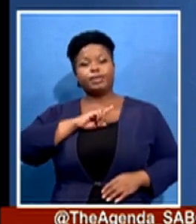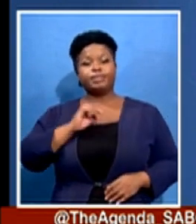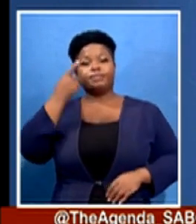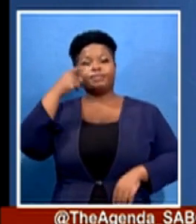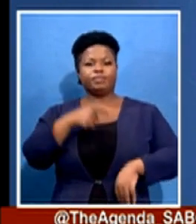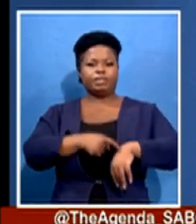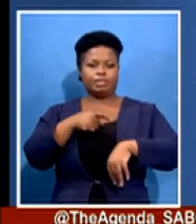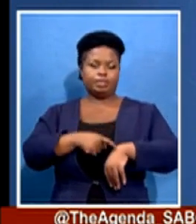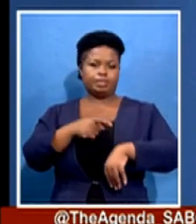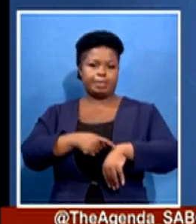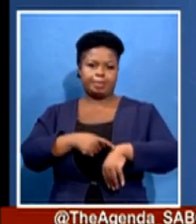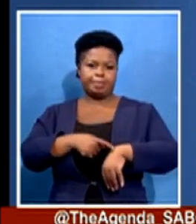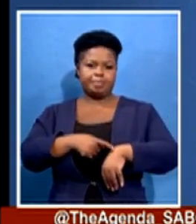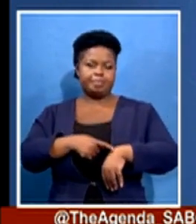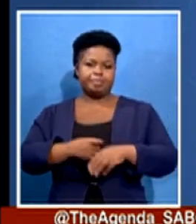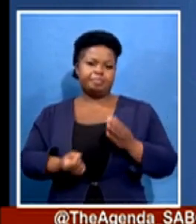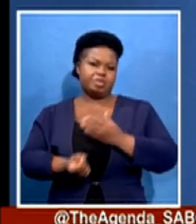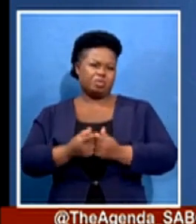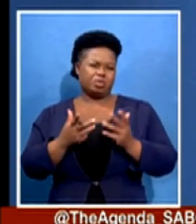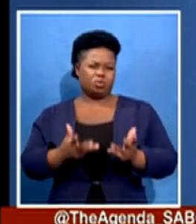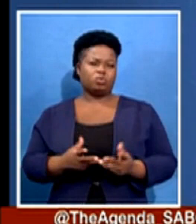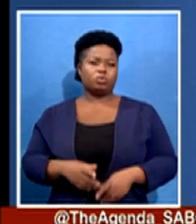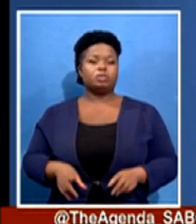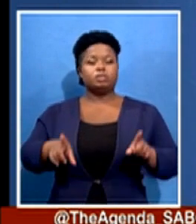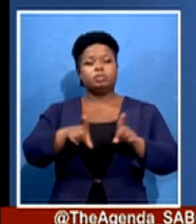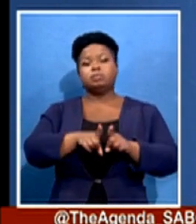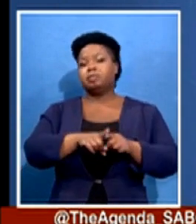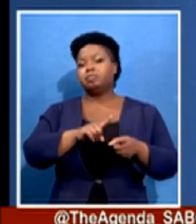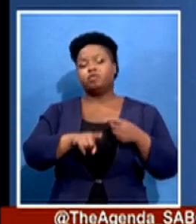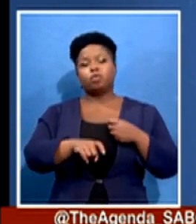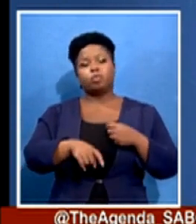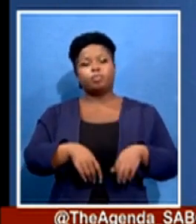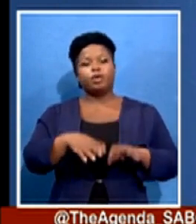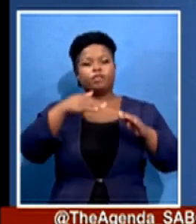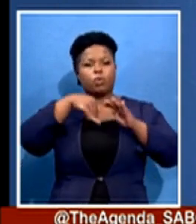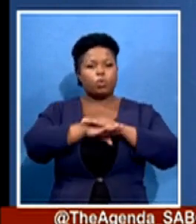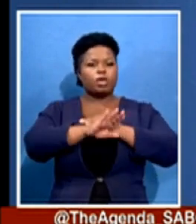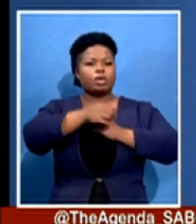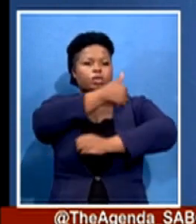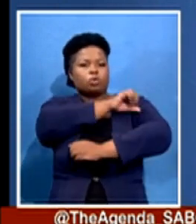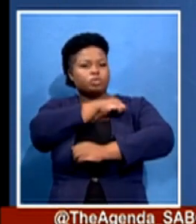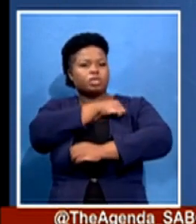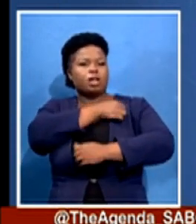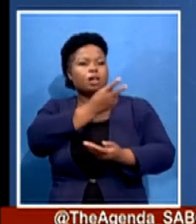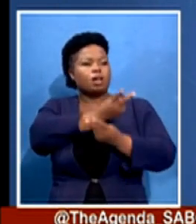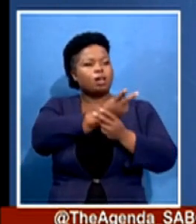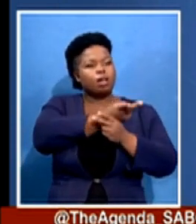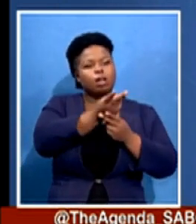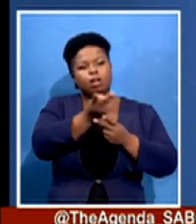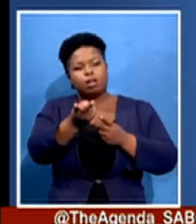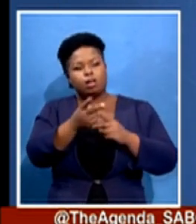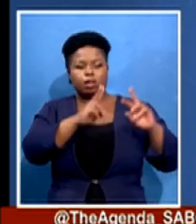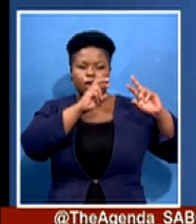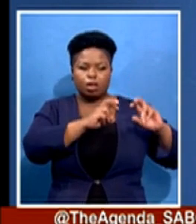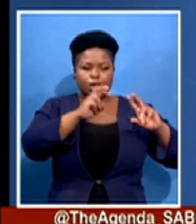the structure of a clinical trial that we've been starting to roll out vaccines. I think the world really